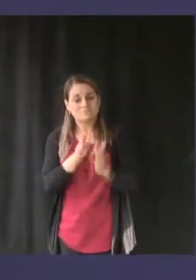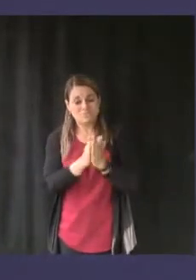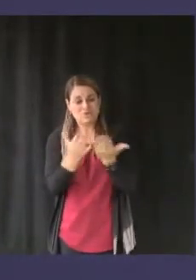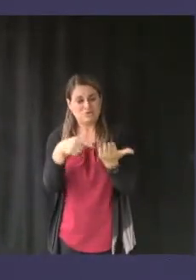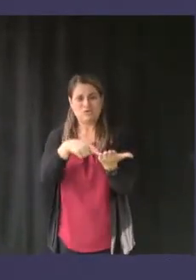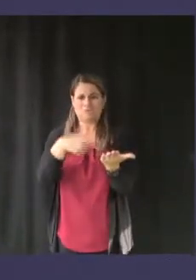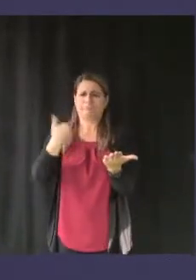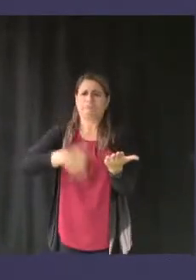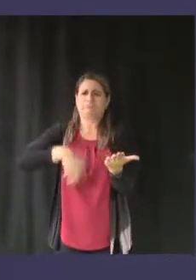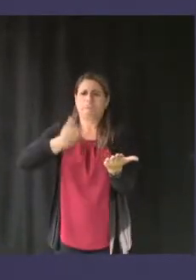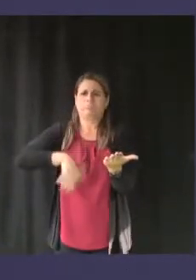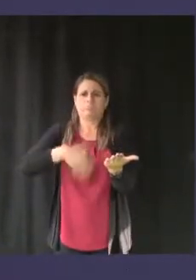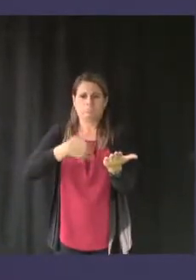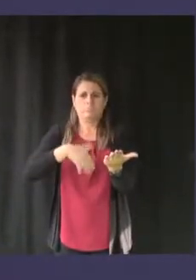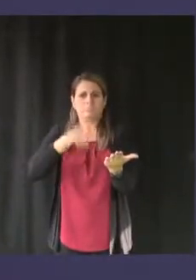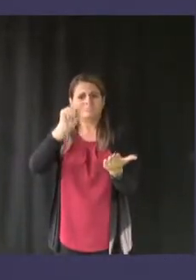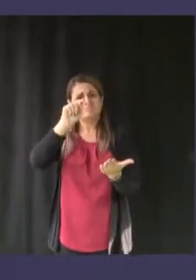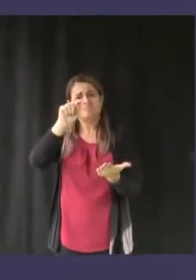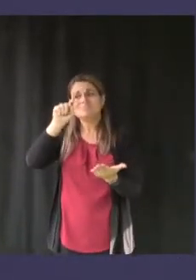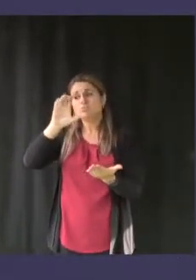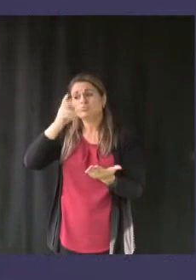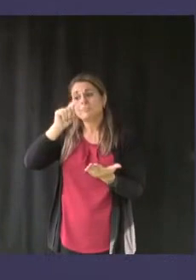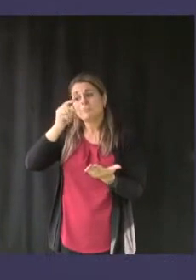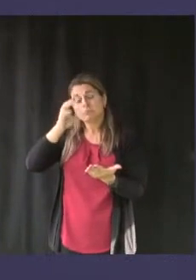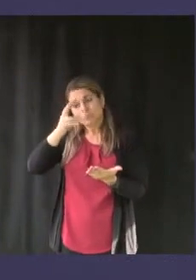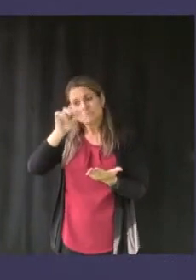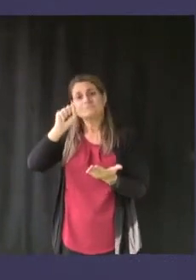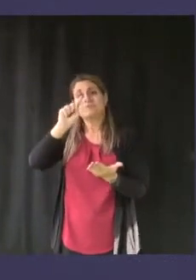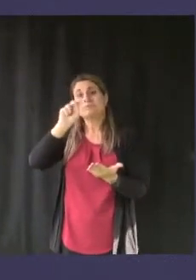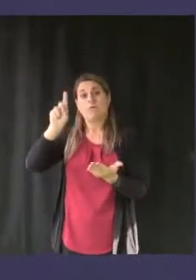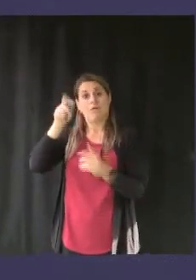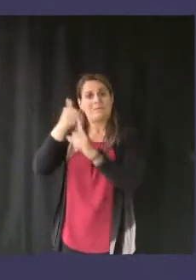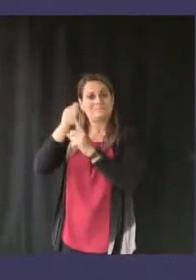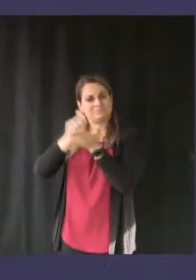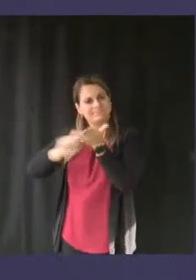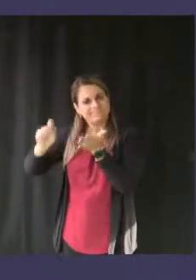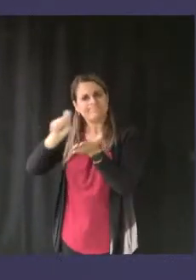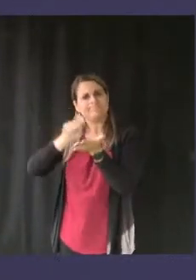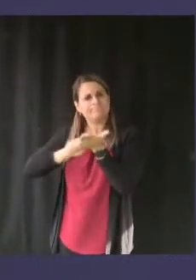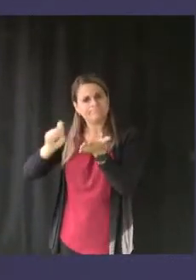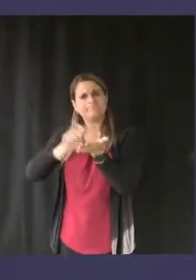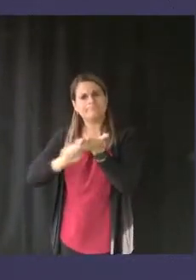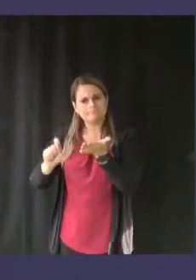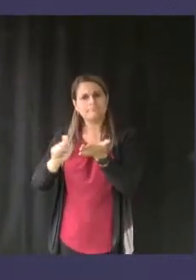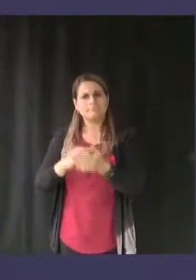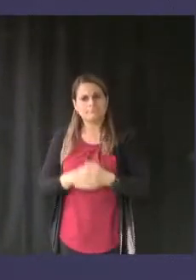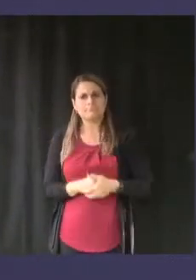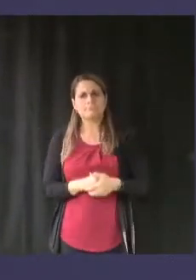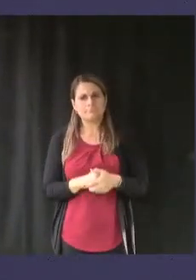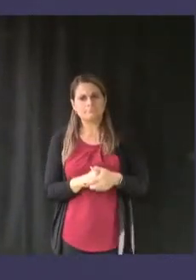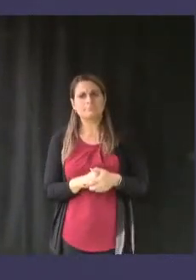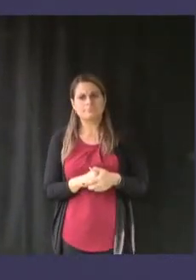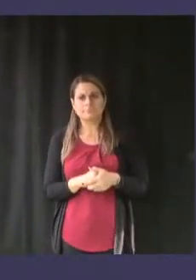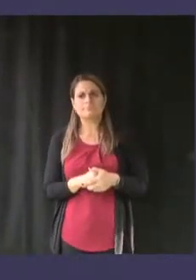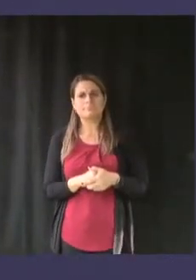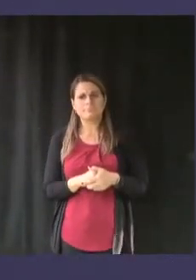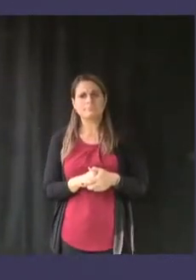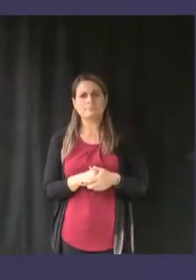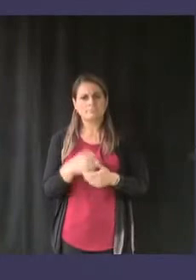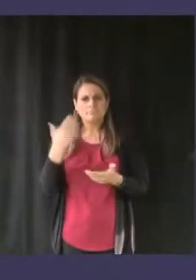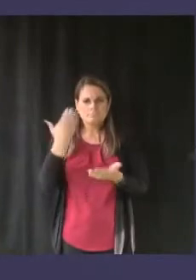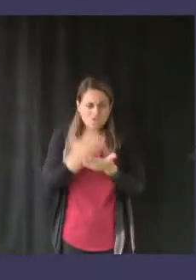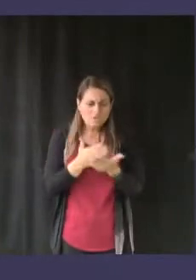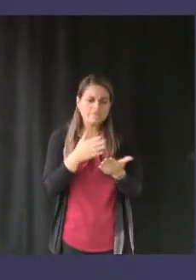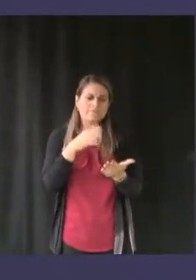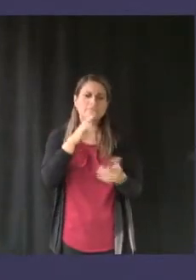about. And then he came home, and he got home, and he saw his young son, Chris, for the first time,